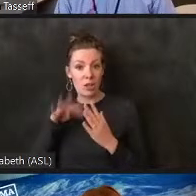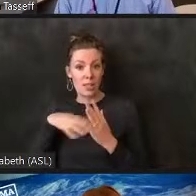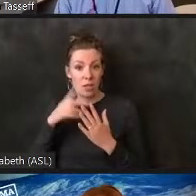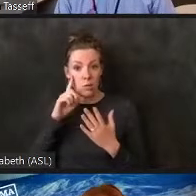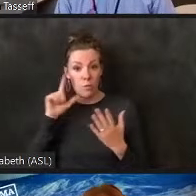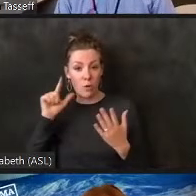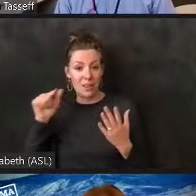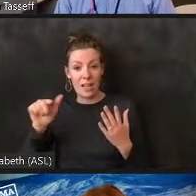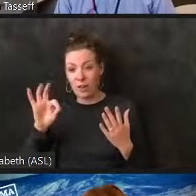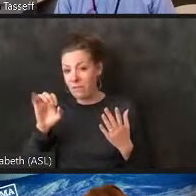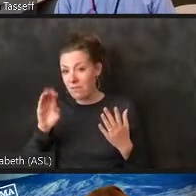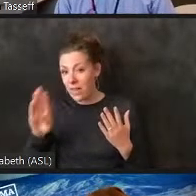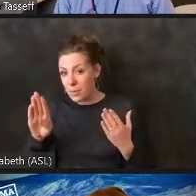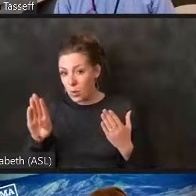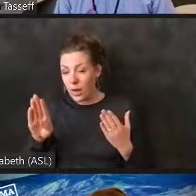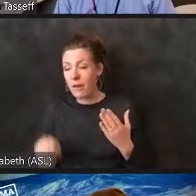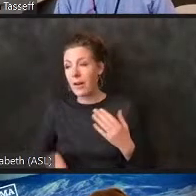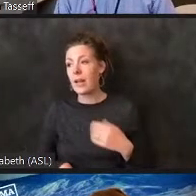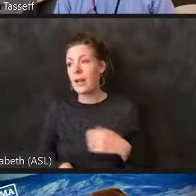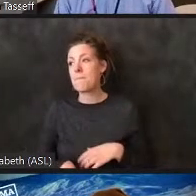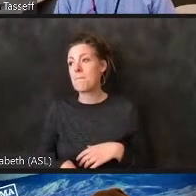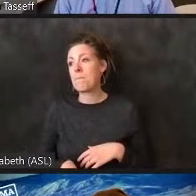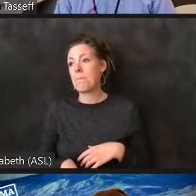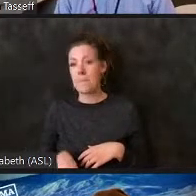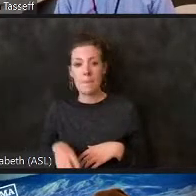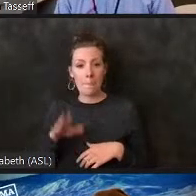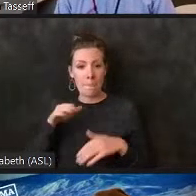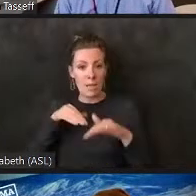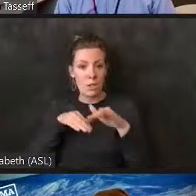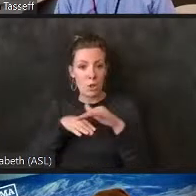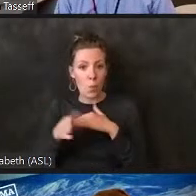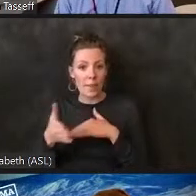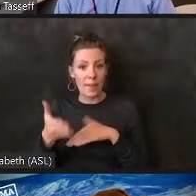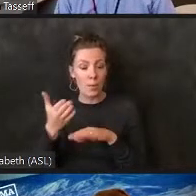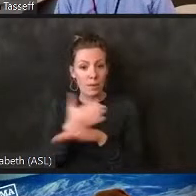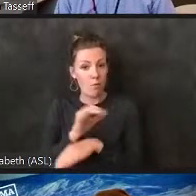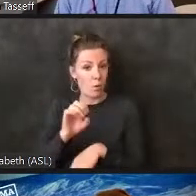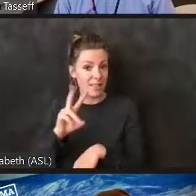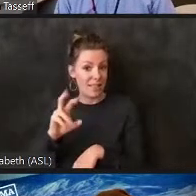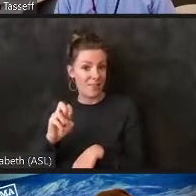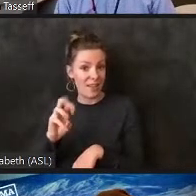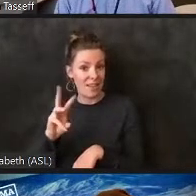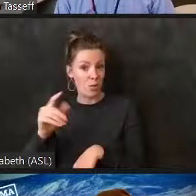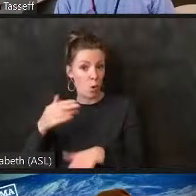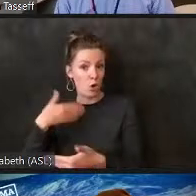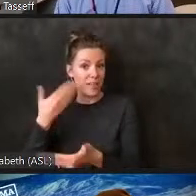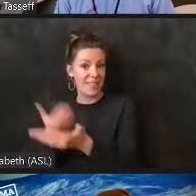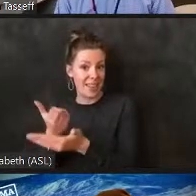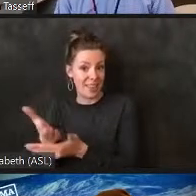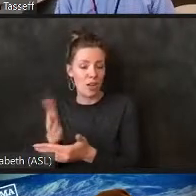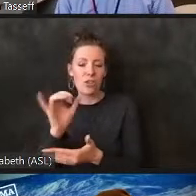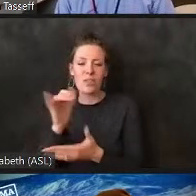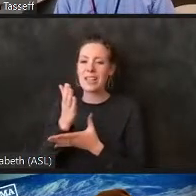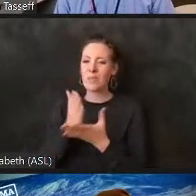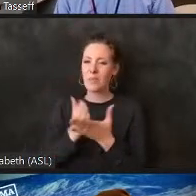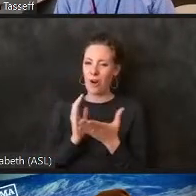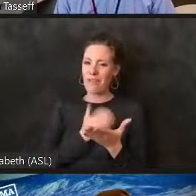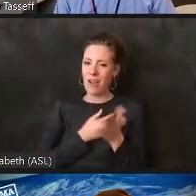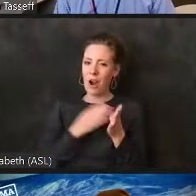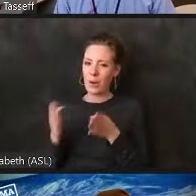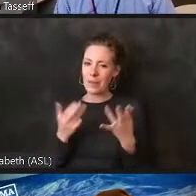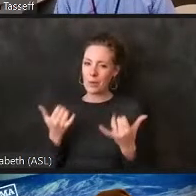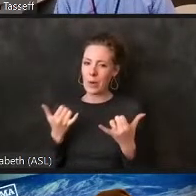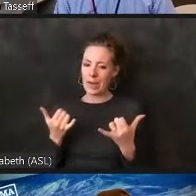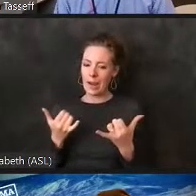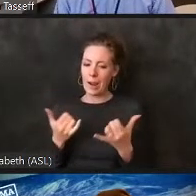in February to go to before CVS and Walgreens get there. So that's part of our plan right now,